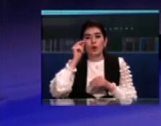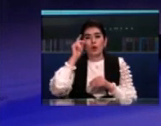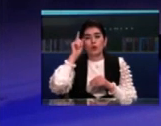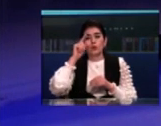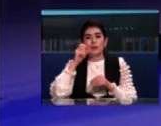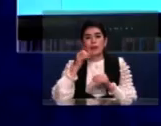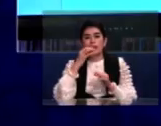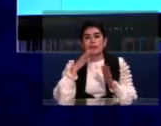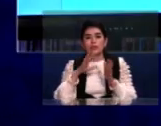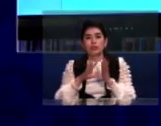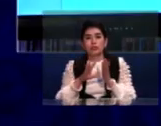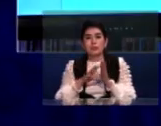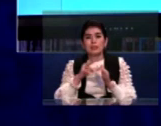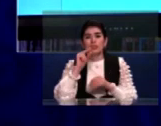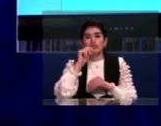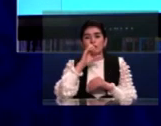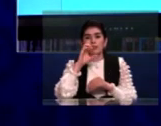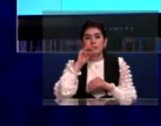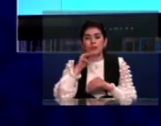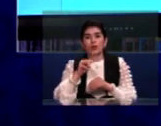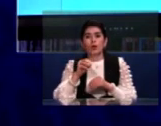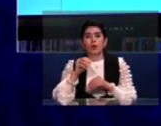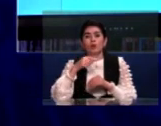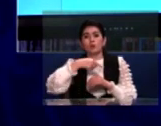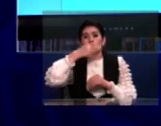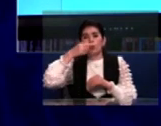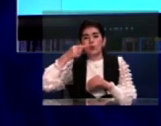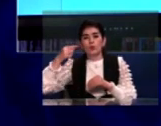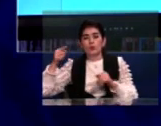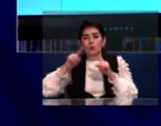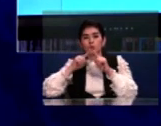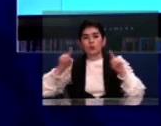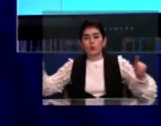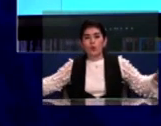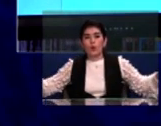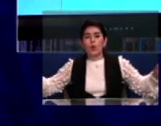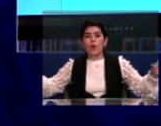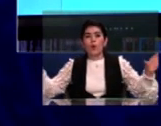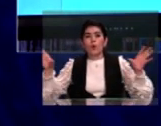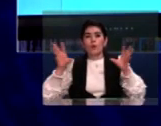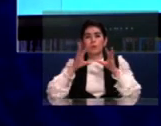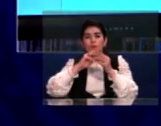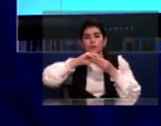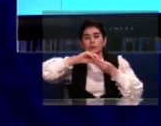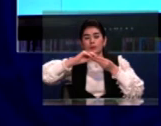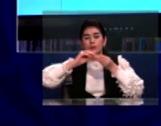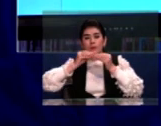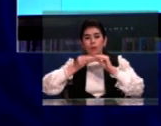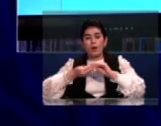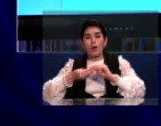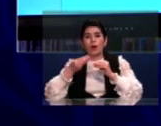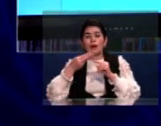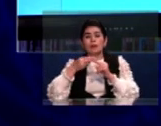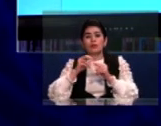o'rganganimiz energiya, chastota va to'lqin uzunliklari ifodalarini o'zaro bog'liqlik formulalarini qo'llagan